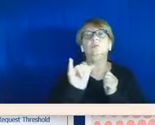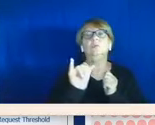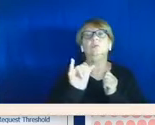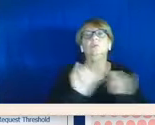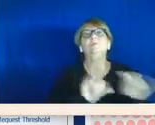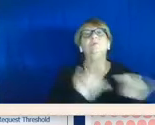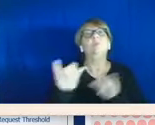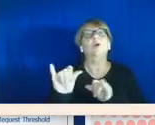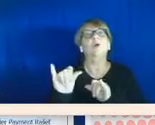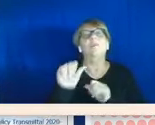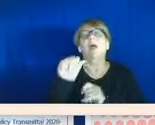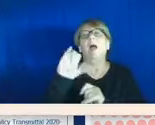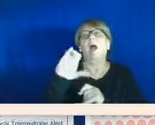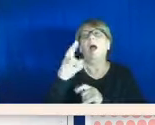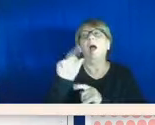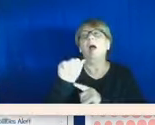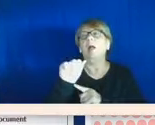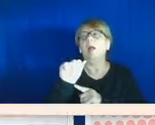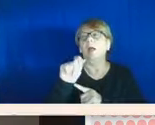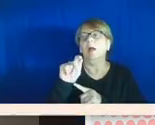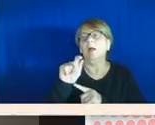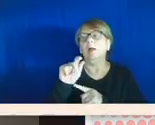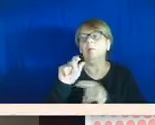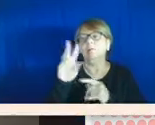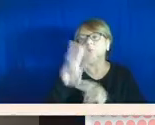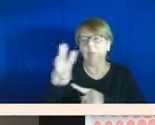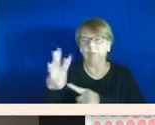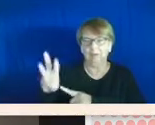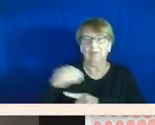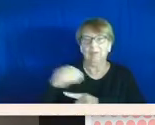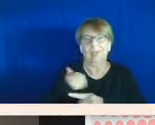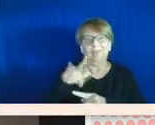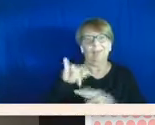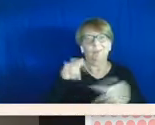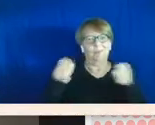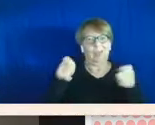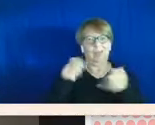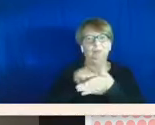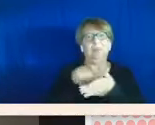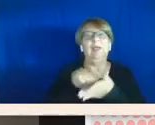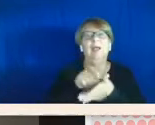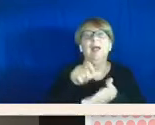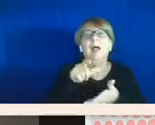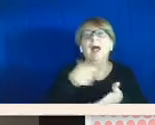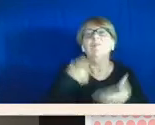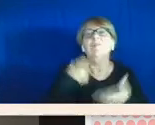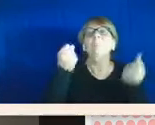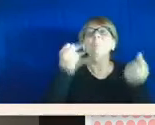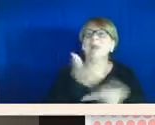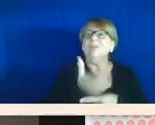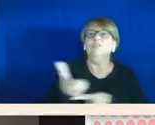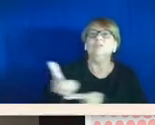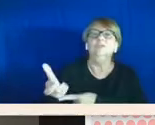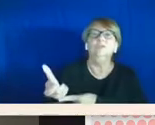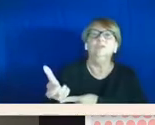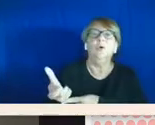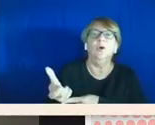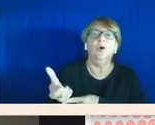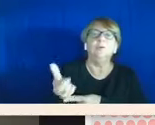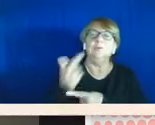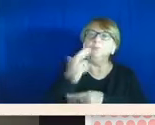website, there is a managed care page as well that has many resources that are available. So some of the